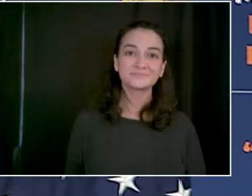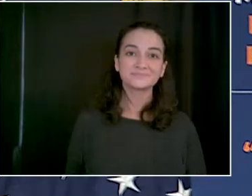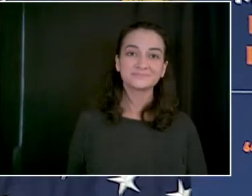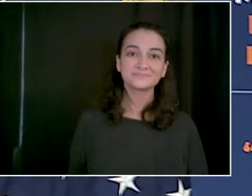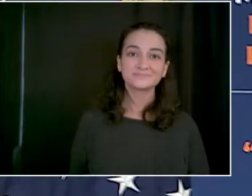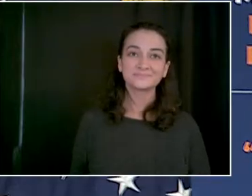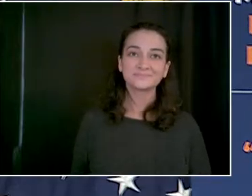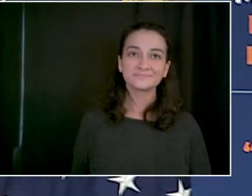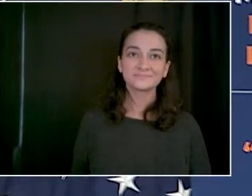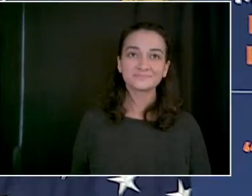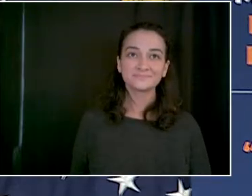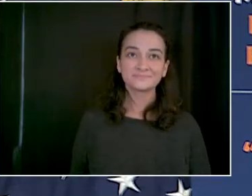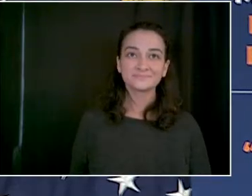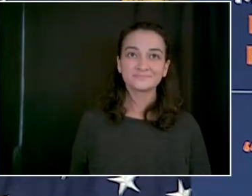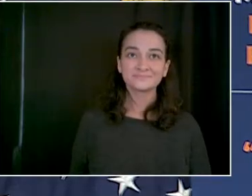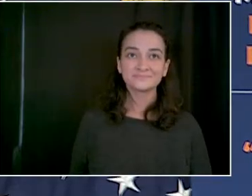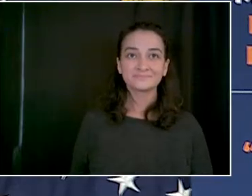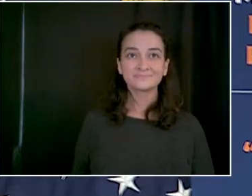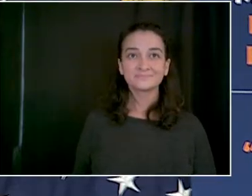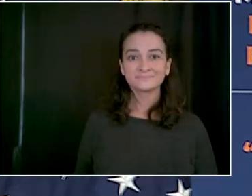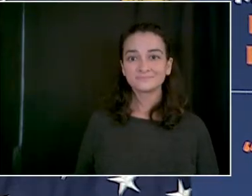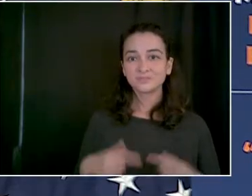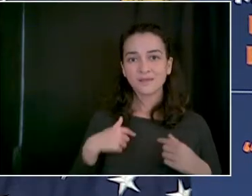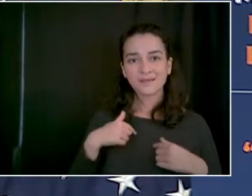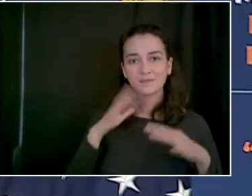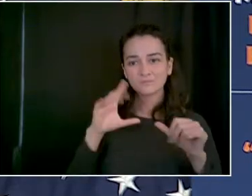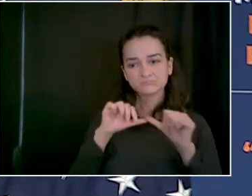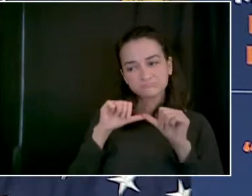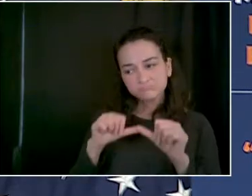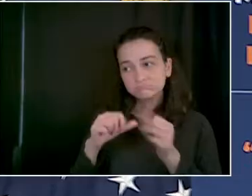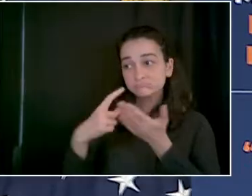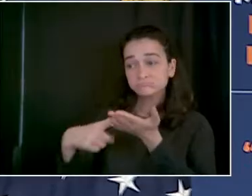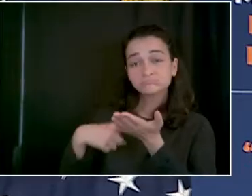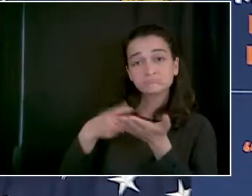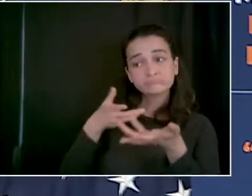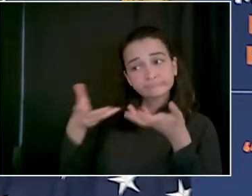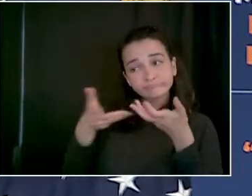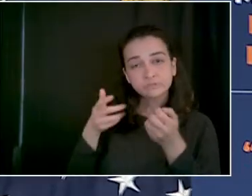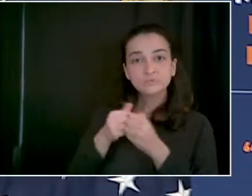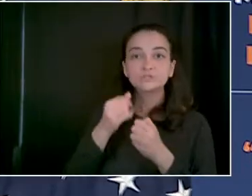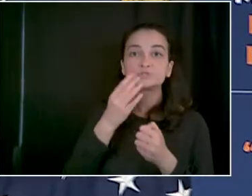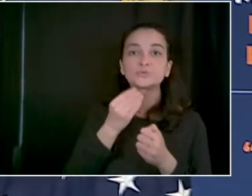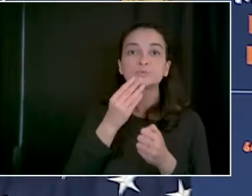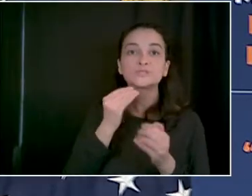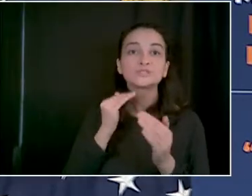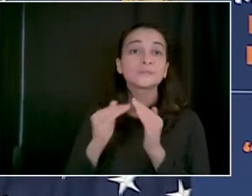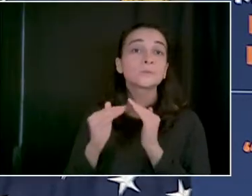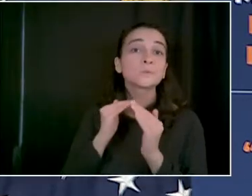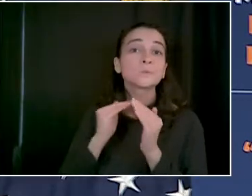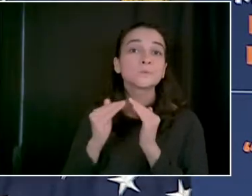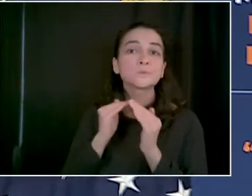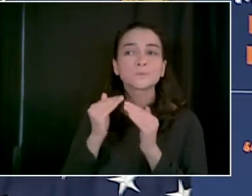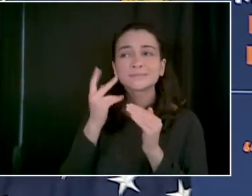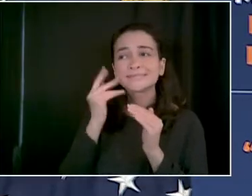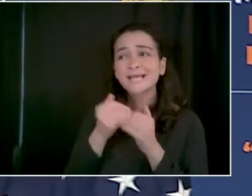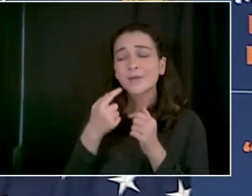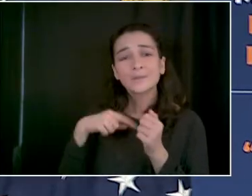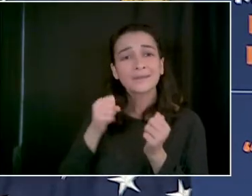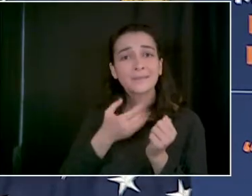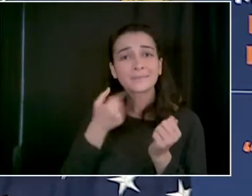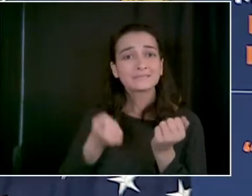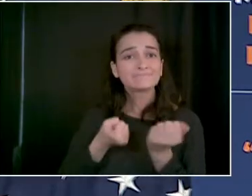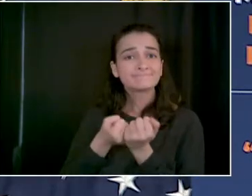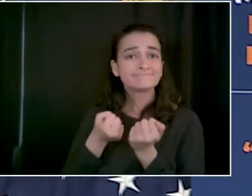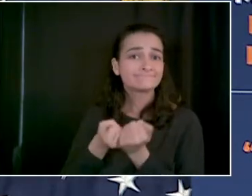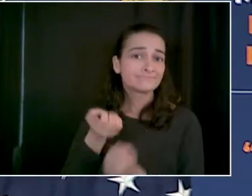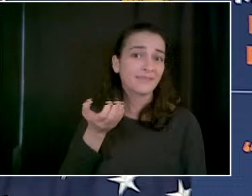what we're doing around breaking bread, building bonds, engaging in conversation. So our actions are very real on the ground around